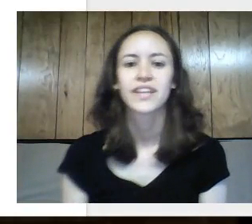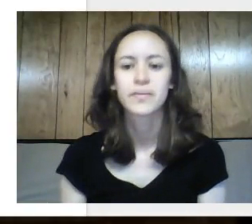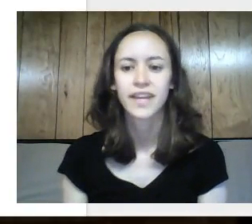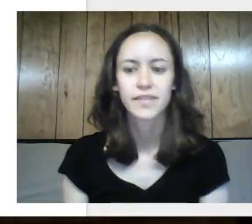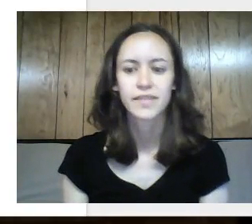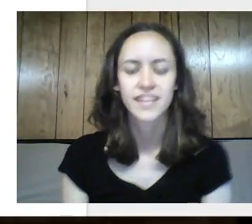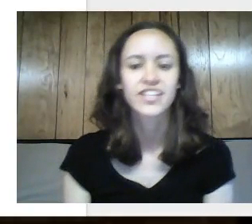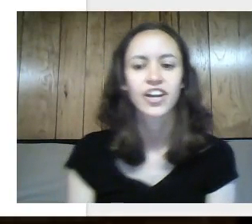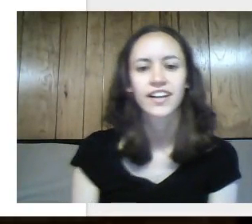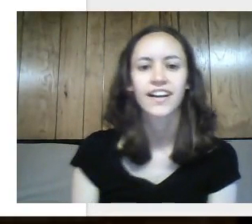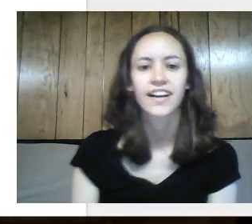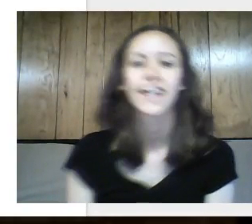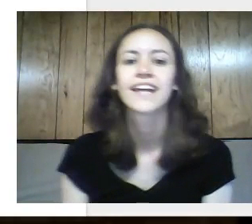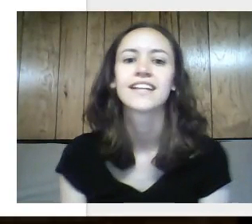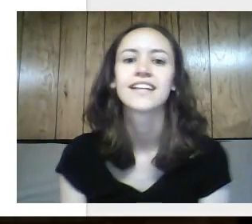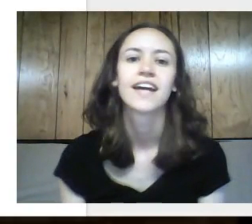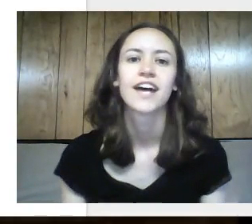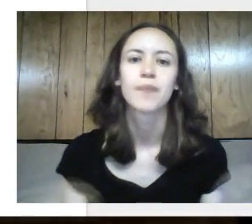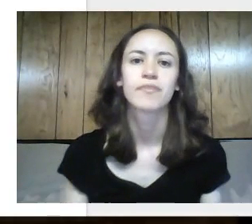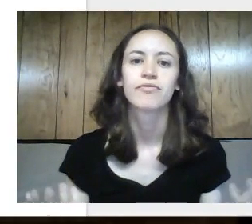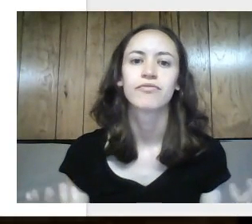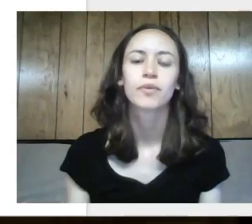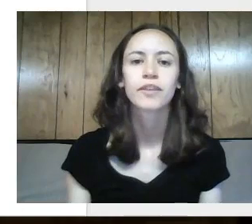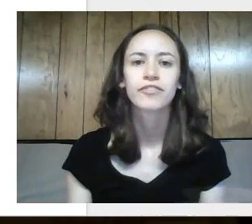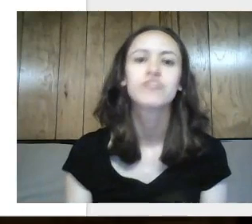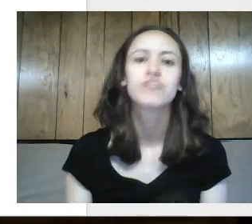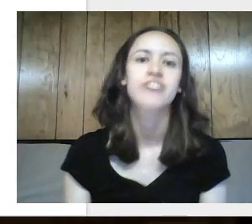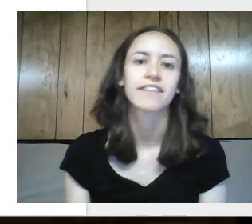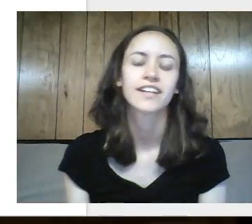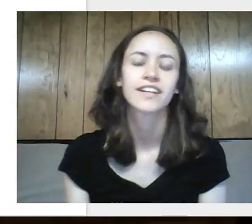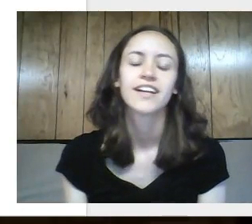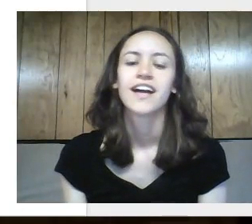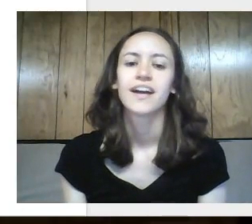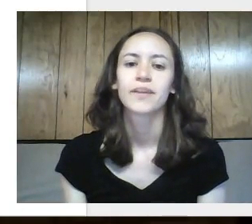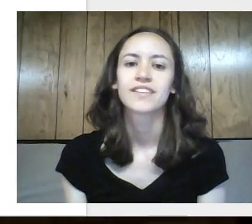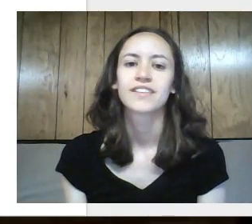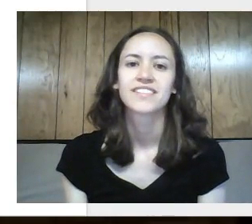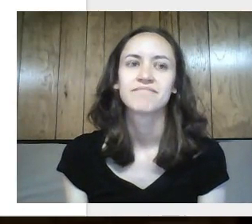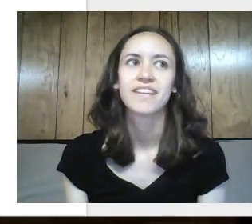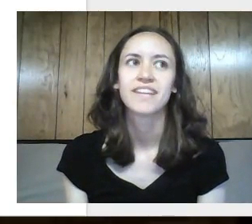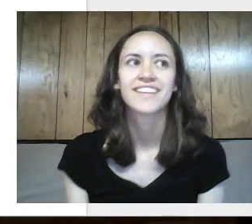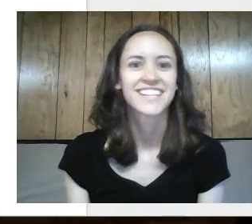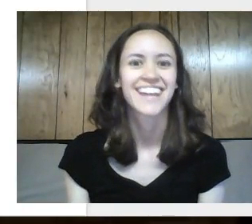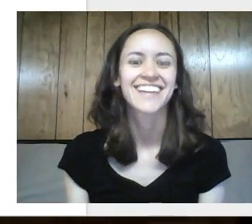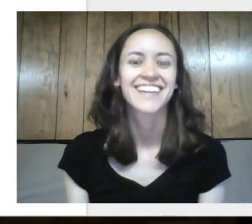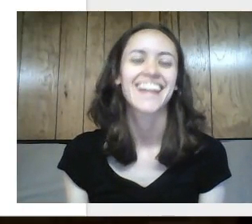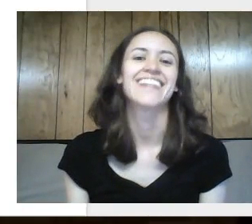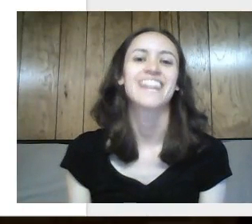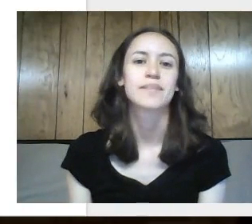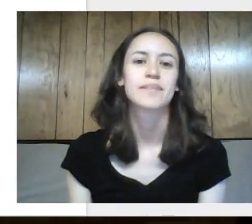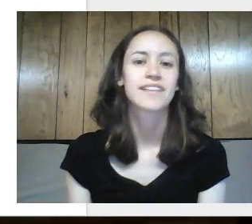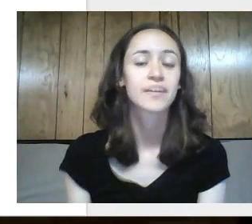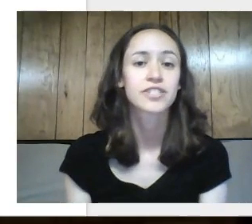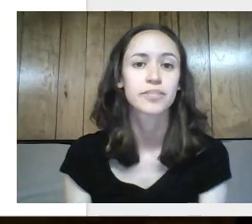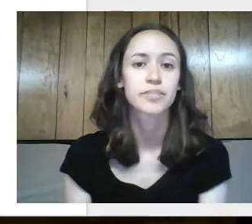Hey everyone, my name is Ashley Gardner, and I'm a former Fuge staffer. I worked many years ago, and